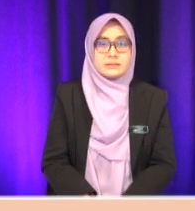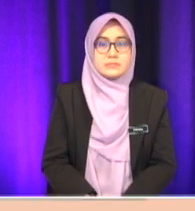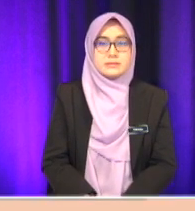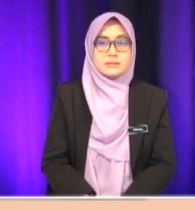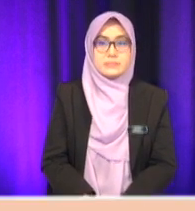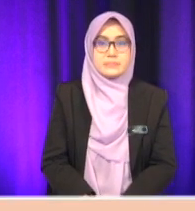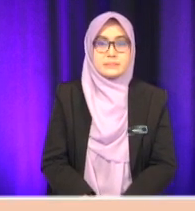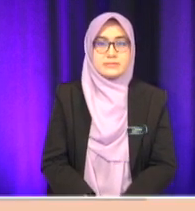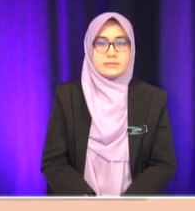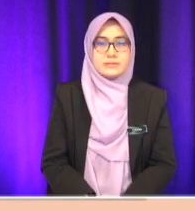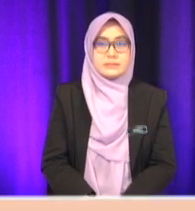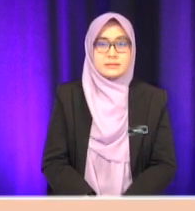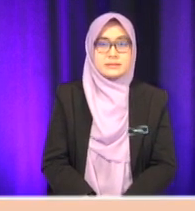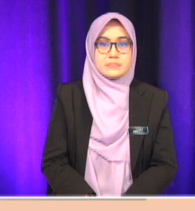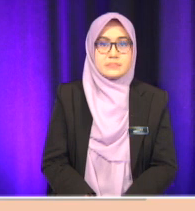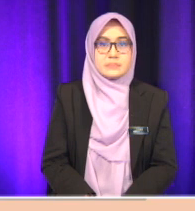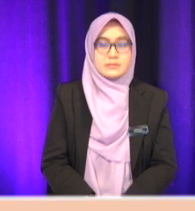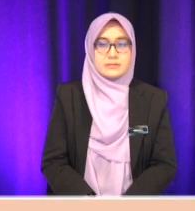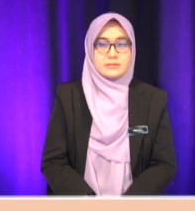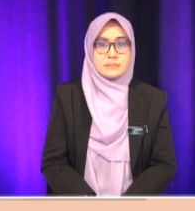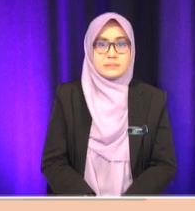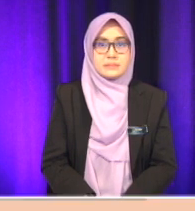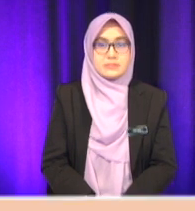Okay, and in the